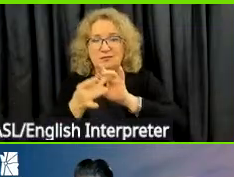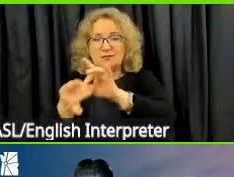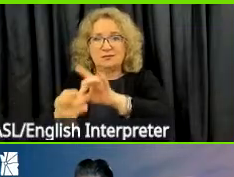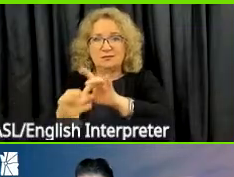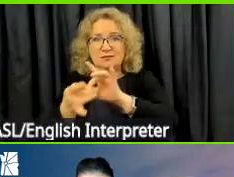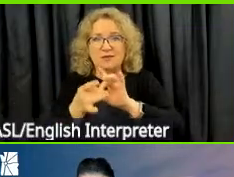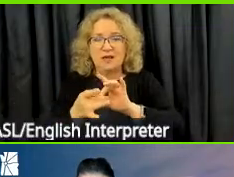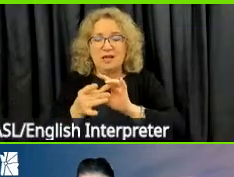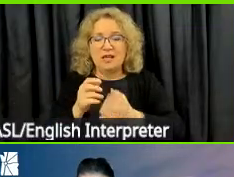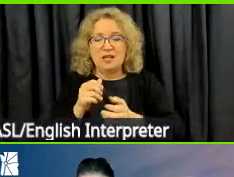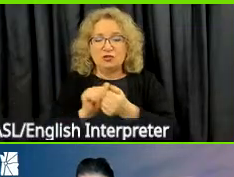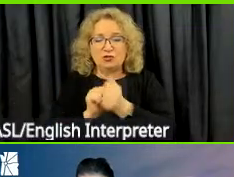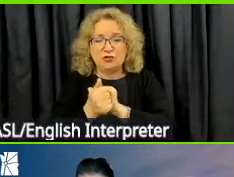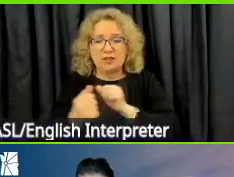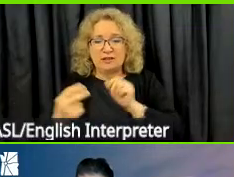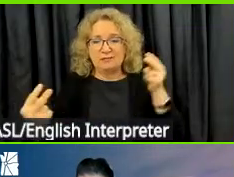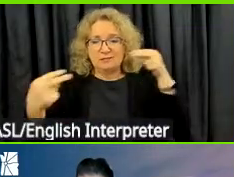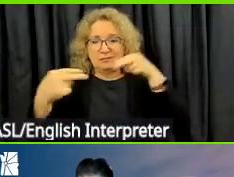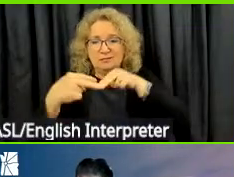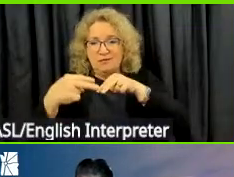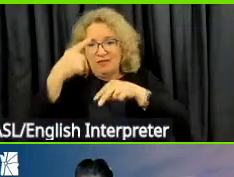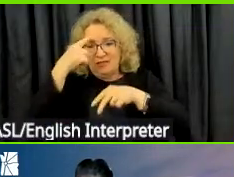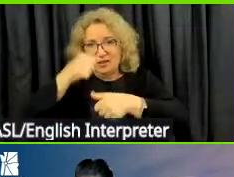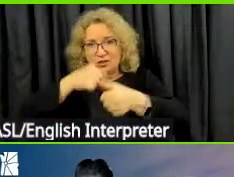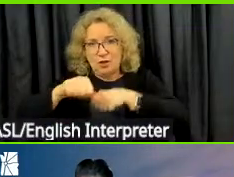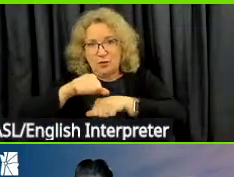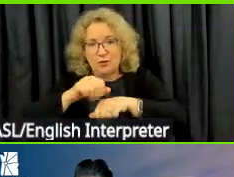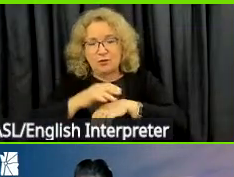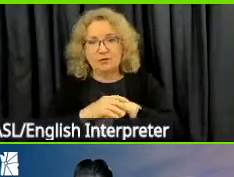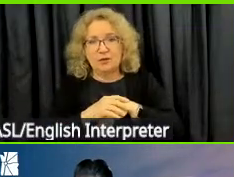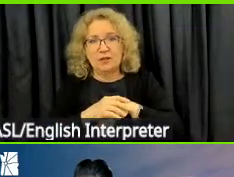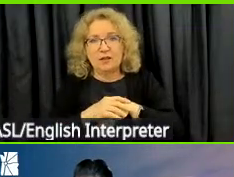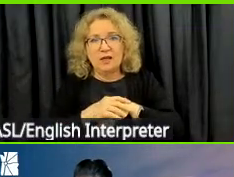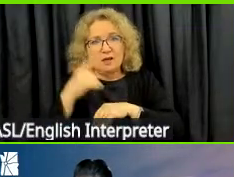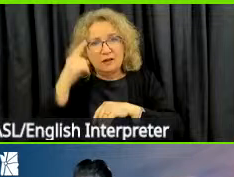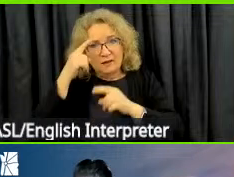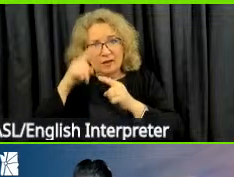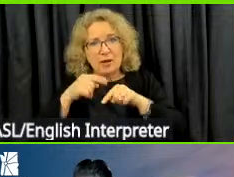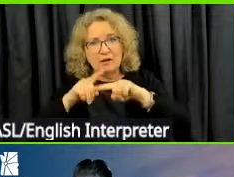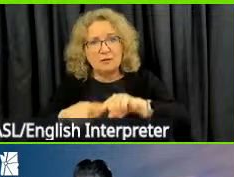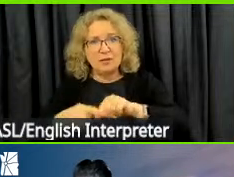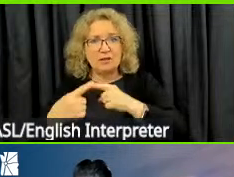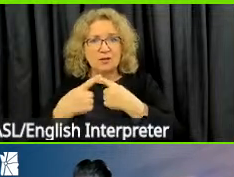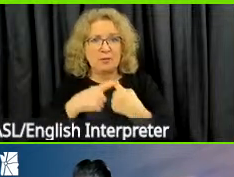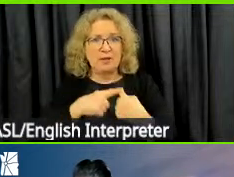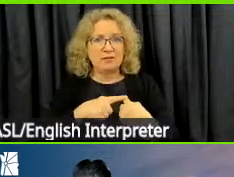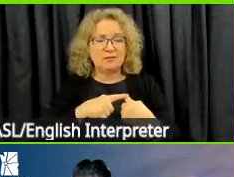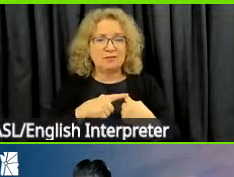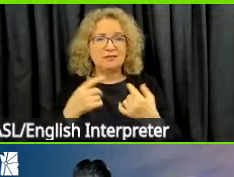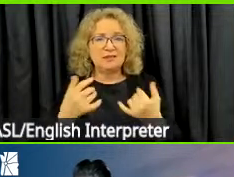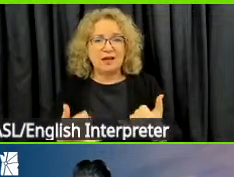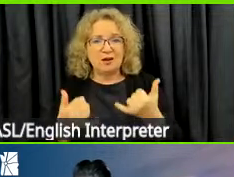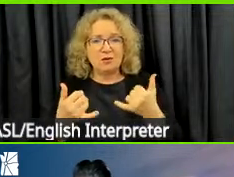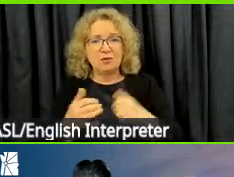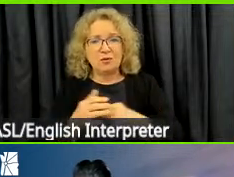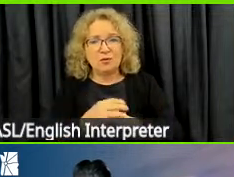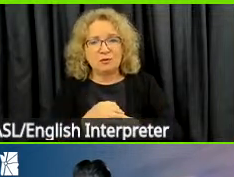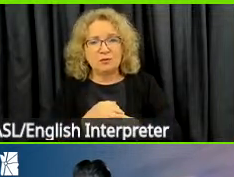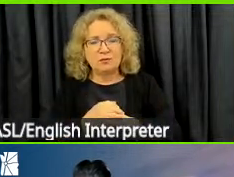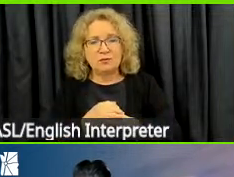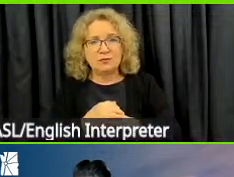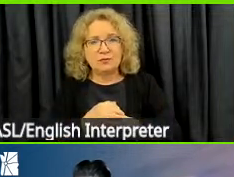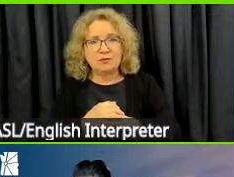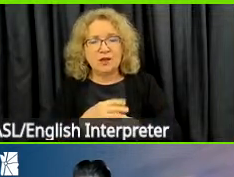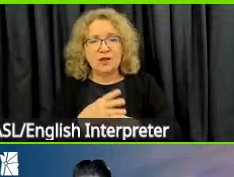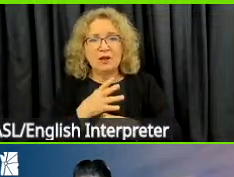each other and how we think of our interdependence and linked fate. And so the